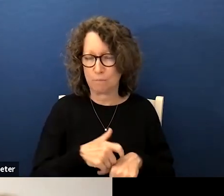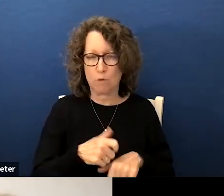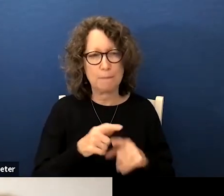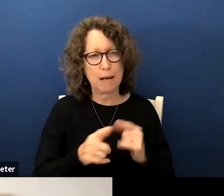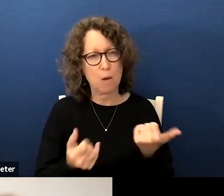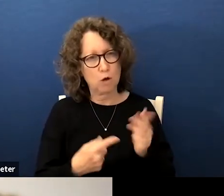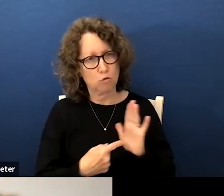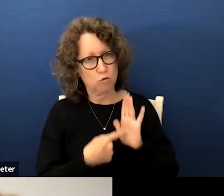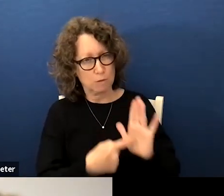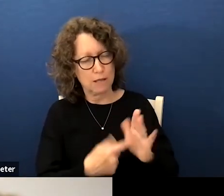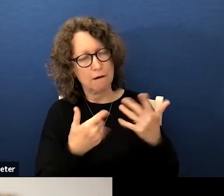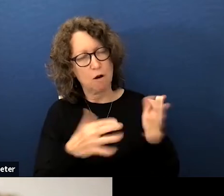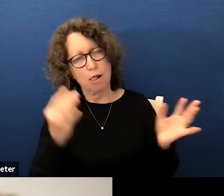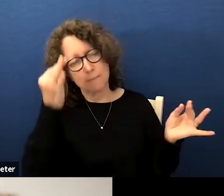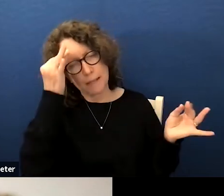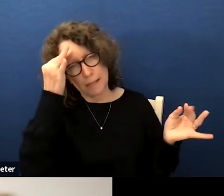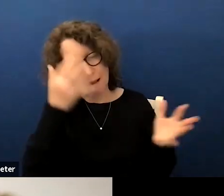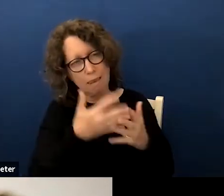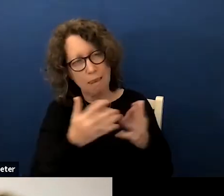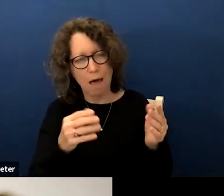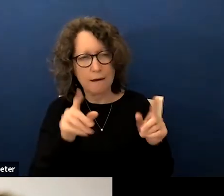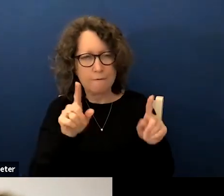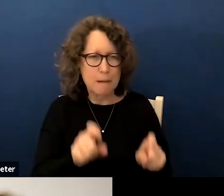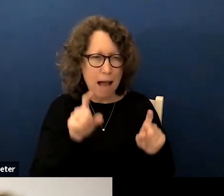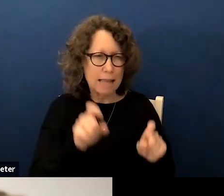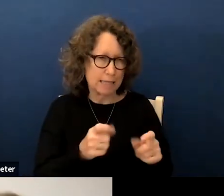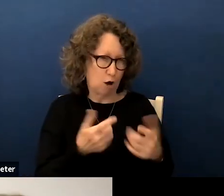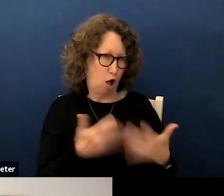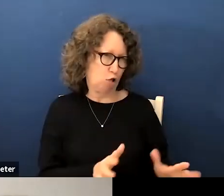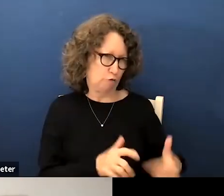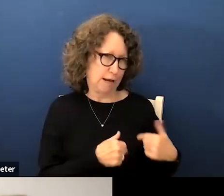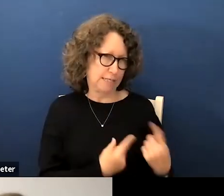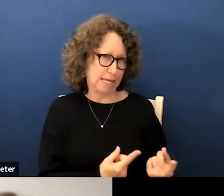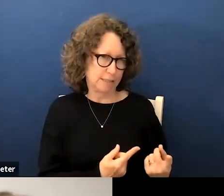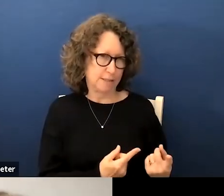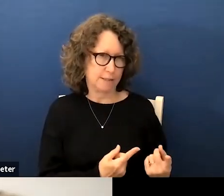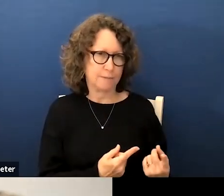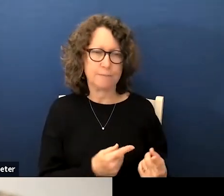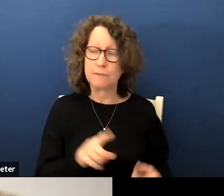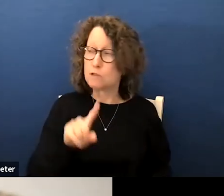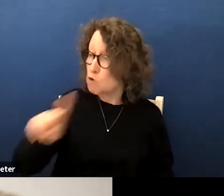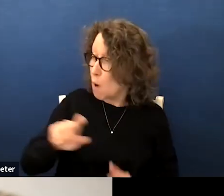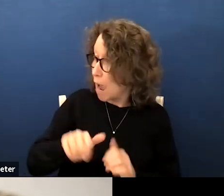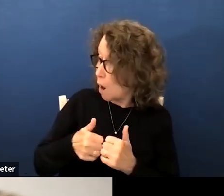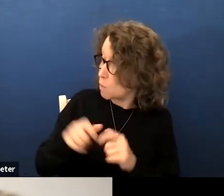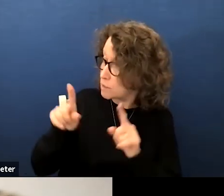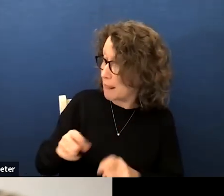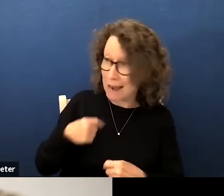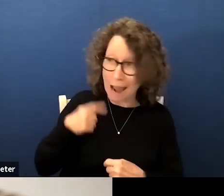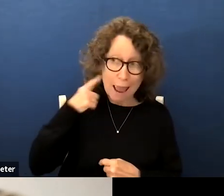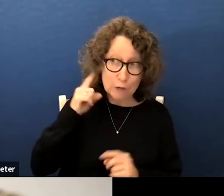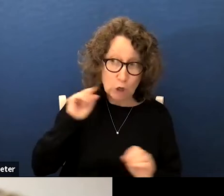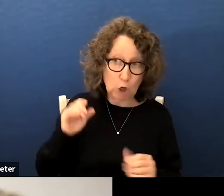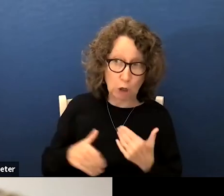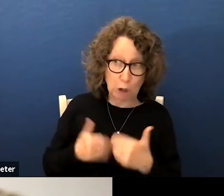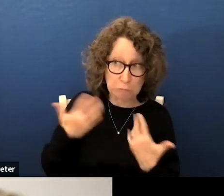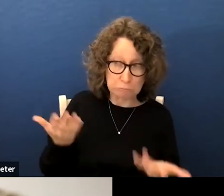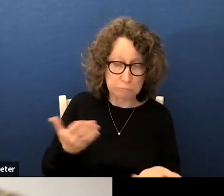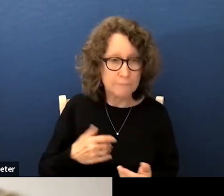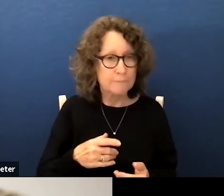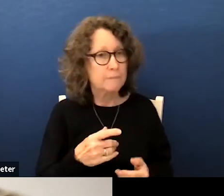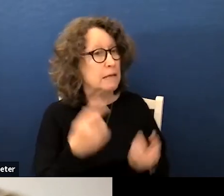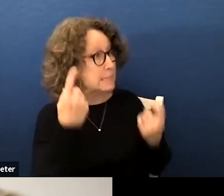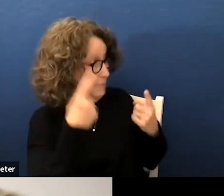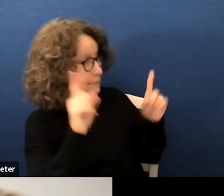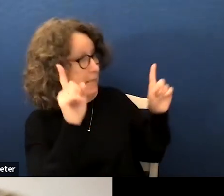represent that there has been a robust pilot underway and so how's the pilot going because i don't know that we've heard that it was going on so it's very